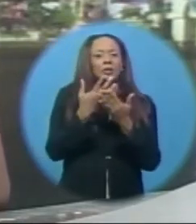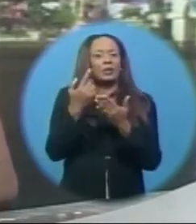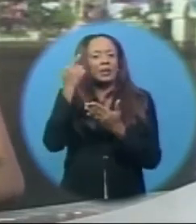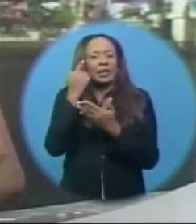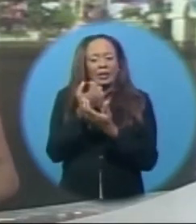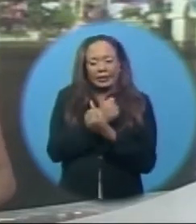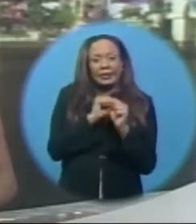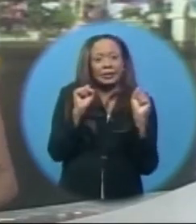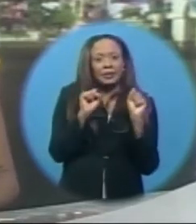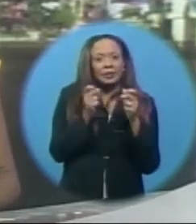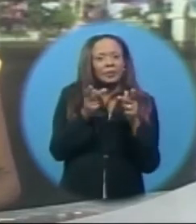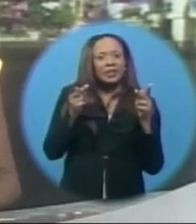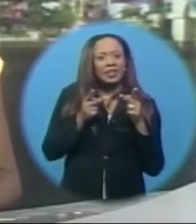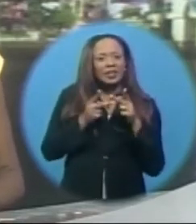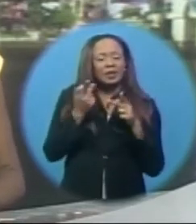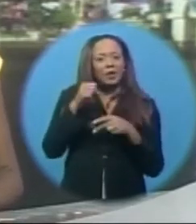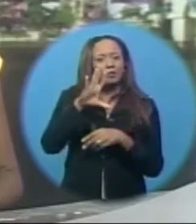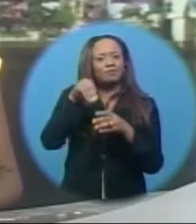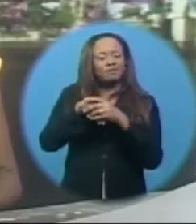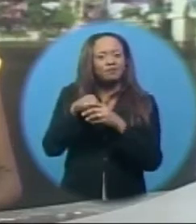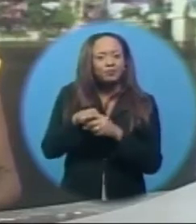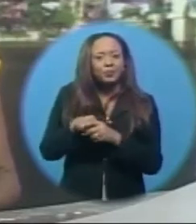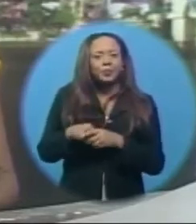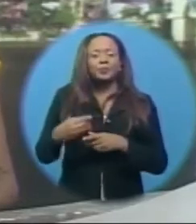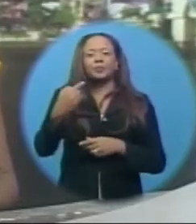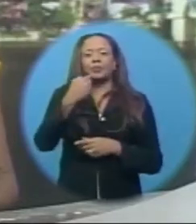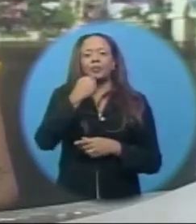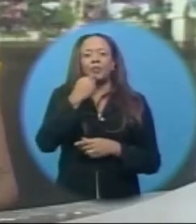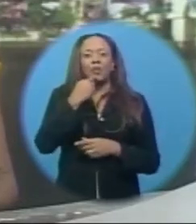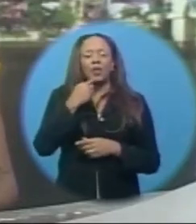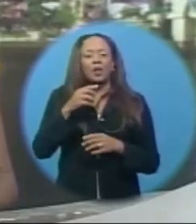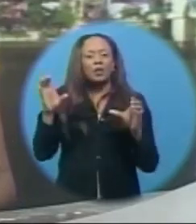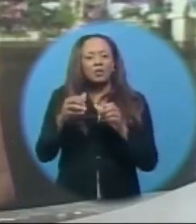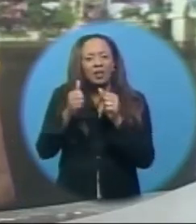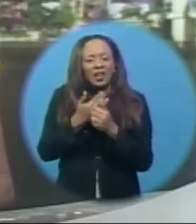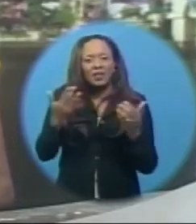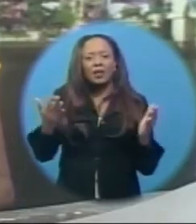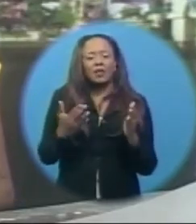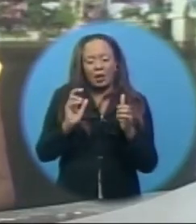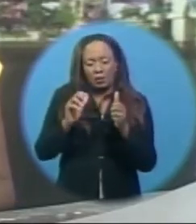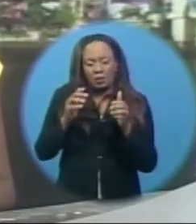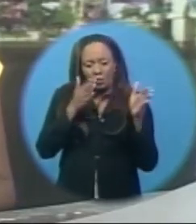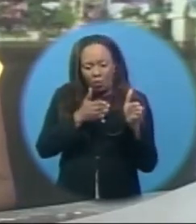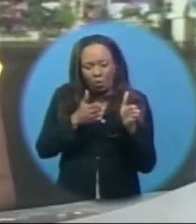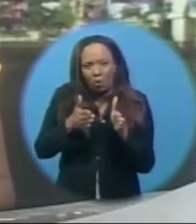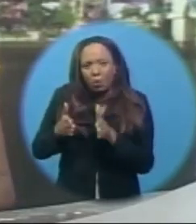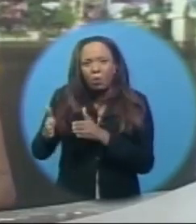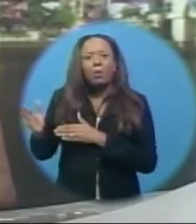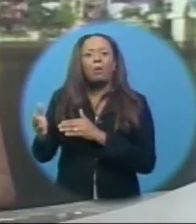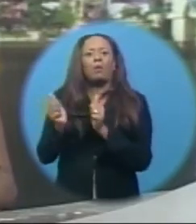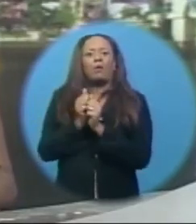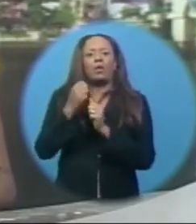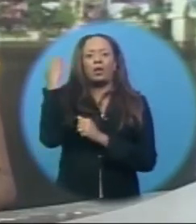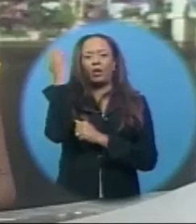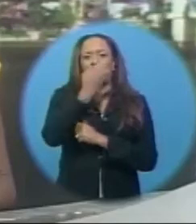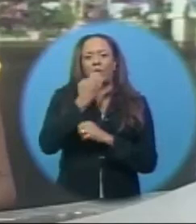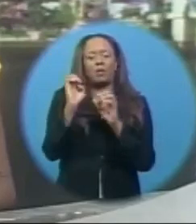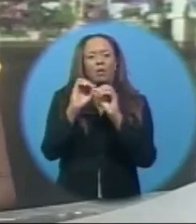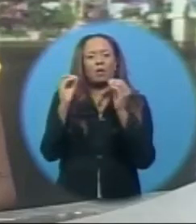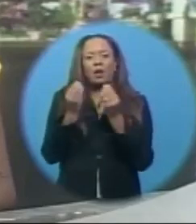critical of being included on these lists, insisting that they have done everything as outlined by various European organizations like